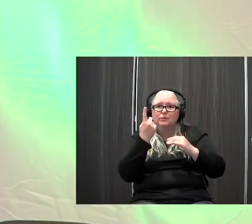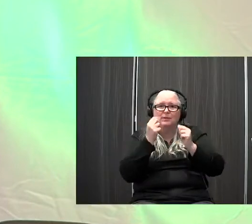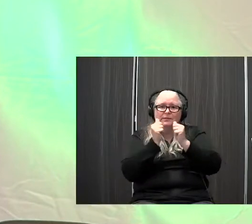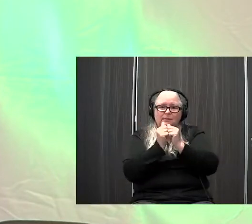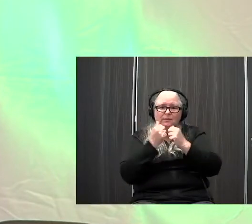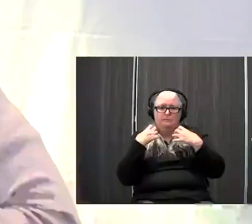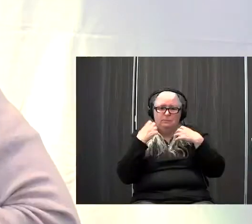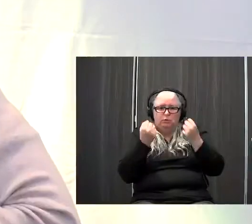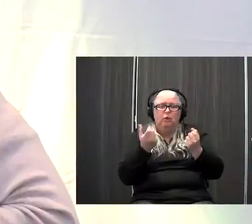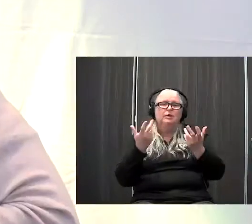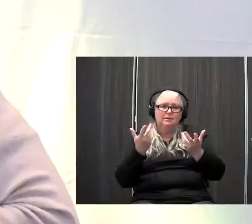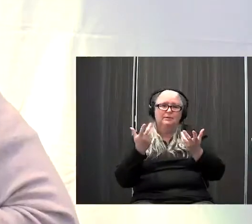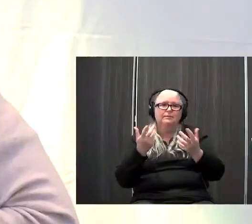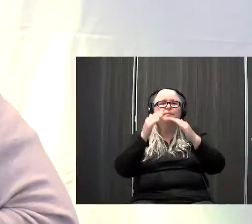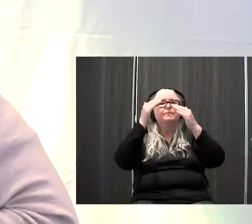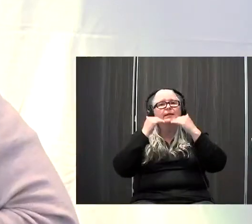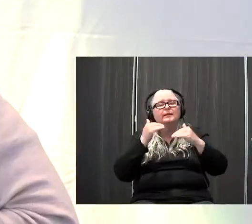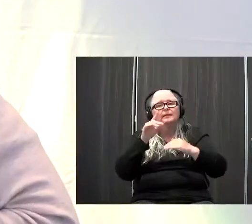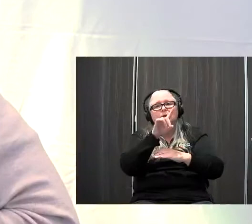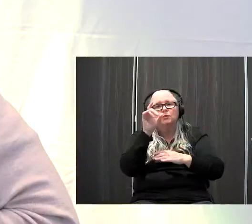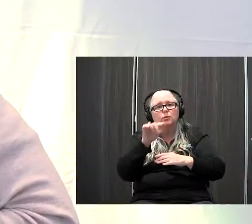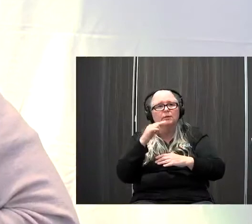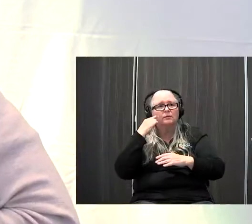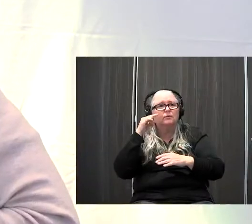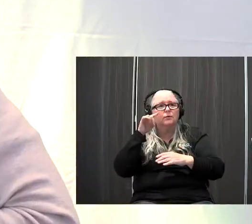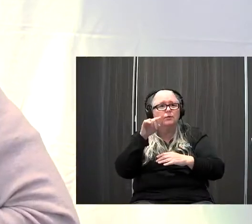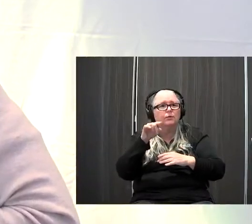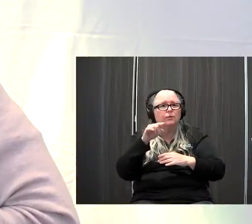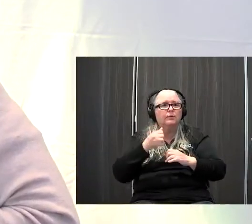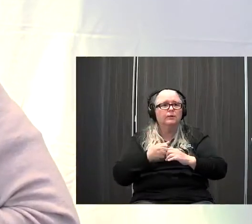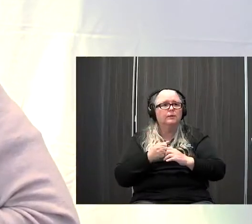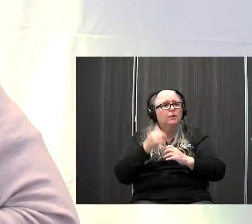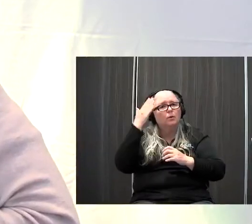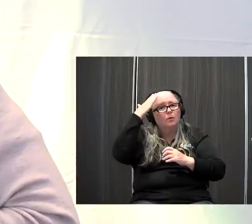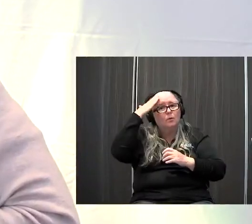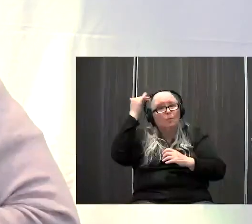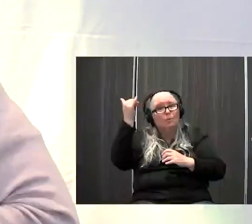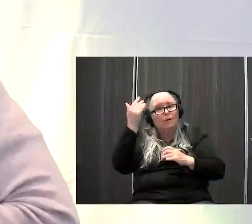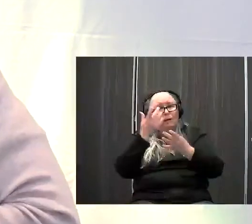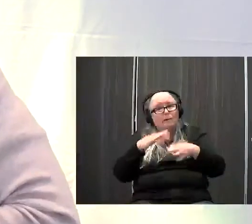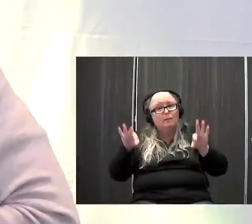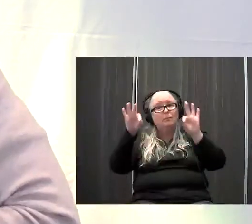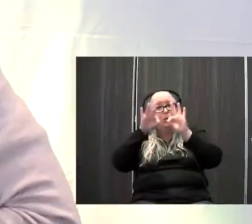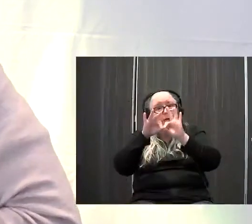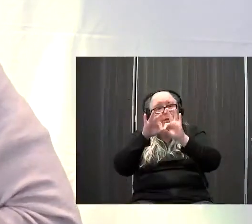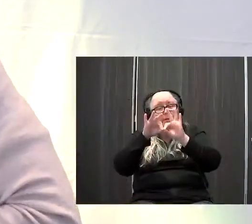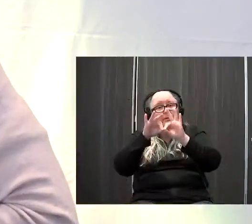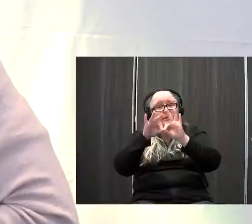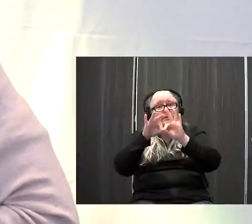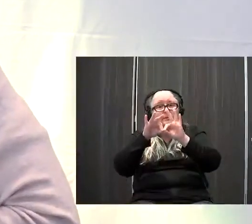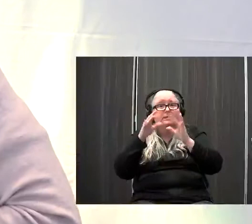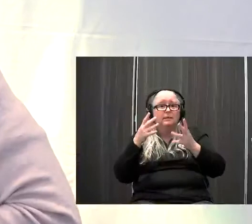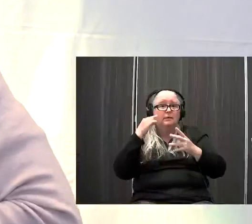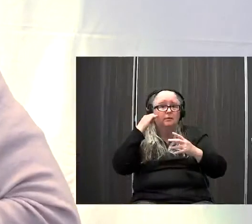Great. And then the next question for you, Dr. Rutter, is why is it important to bring about puberty in